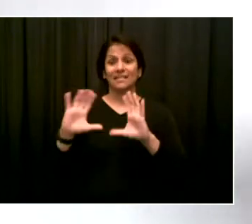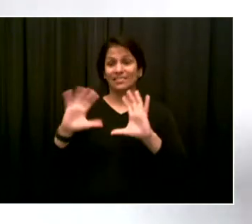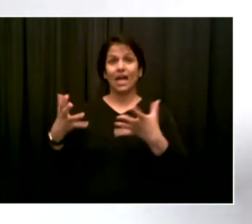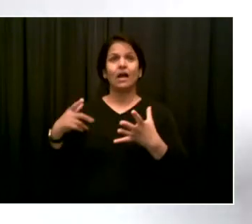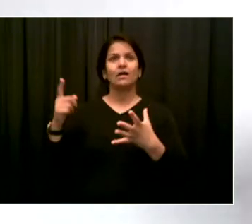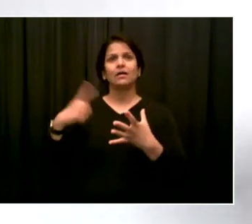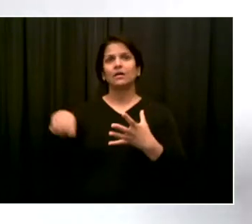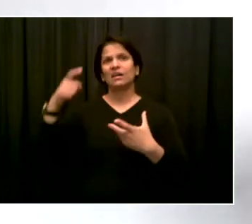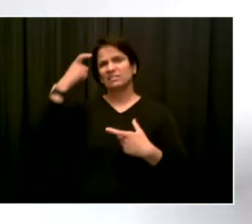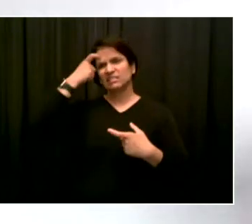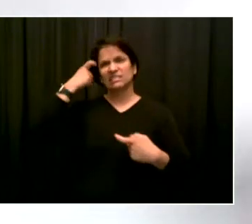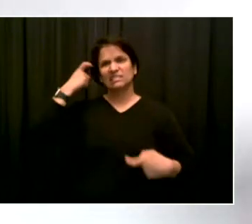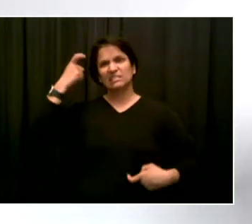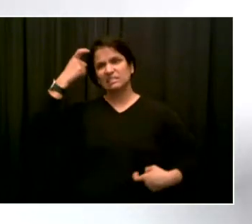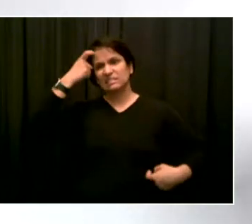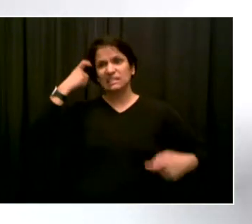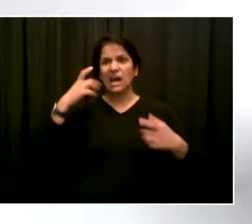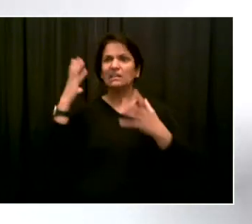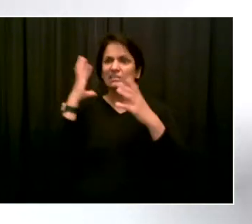to work in a